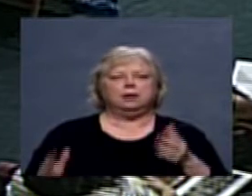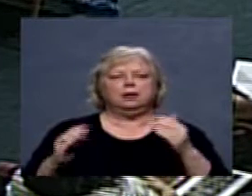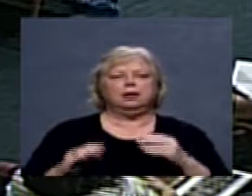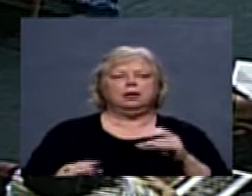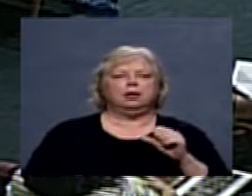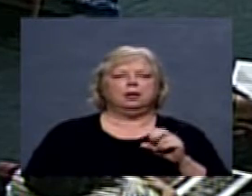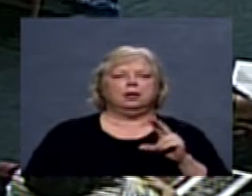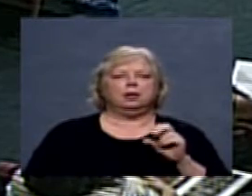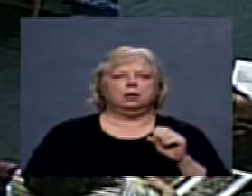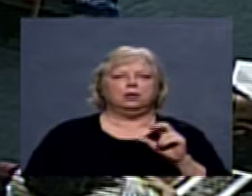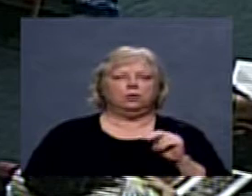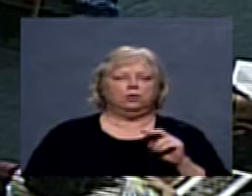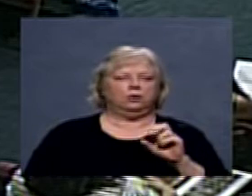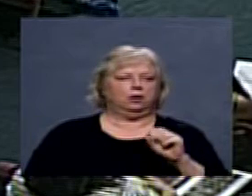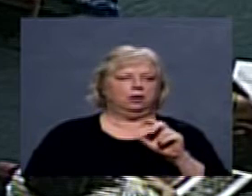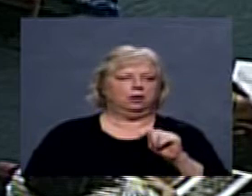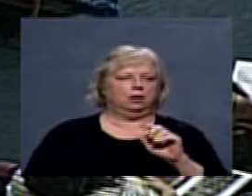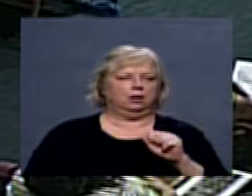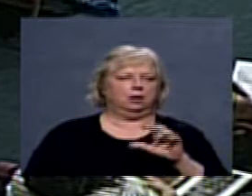Susan Staffield?